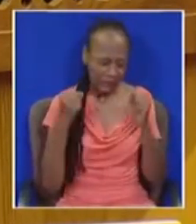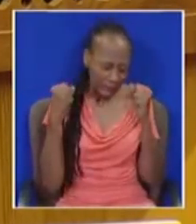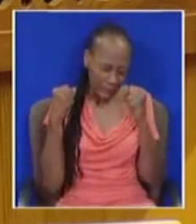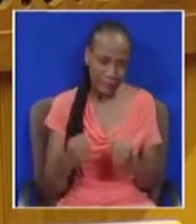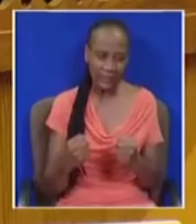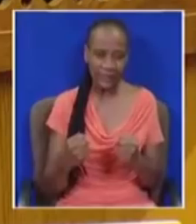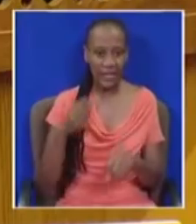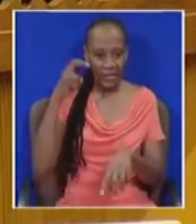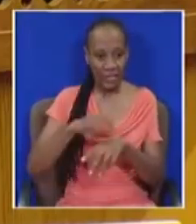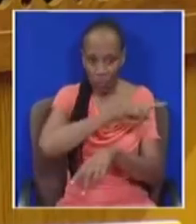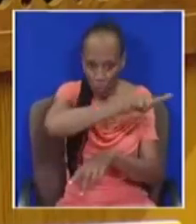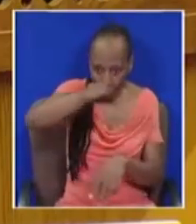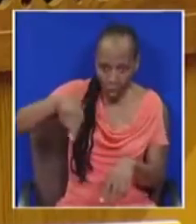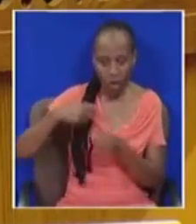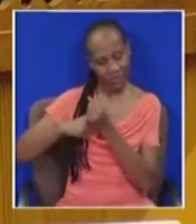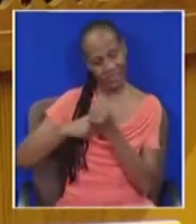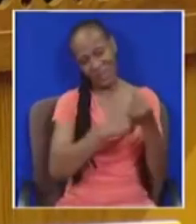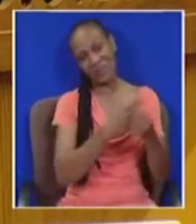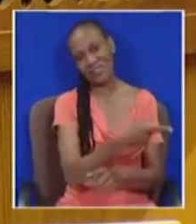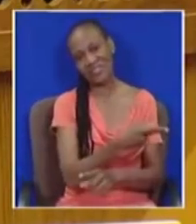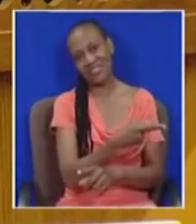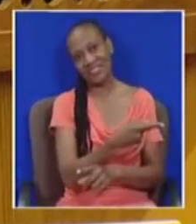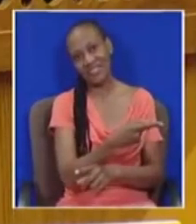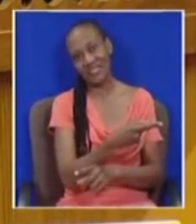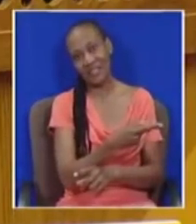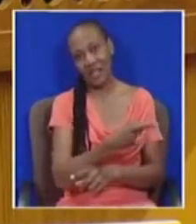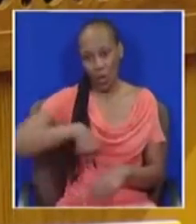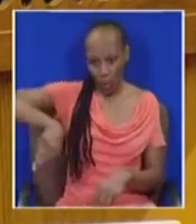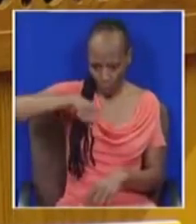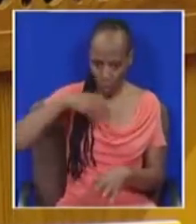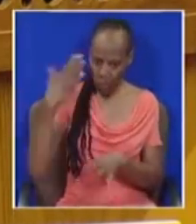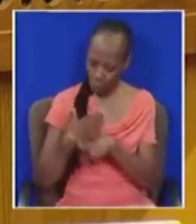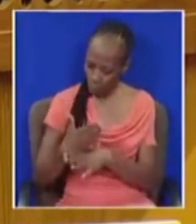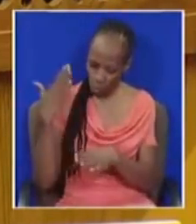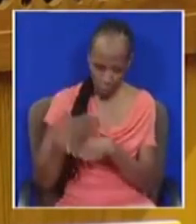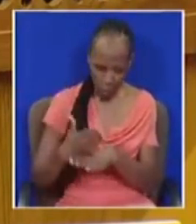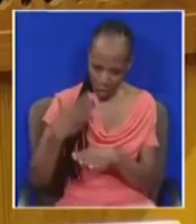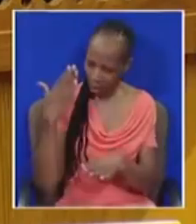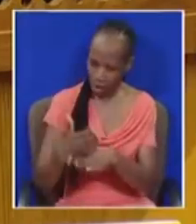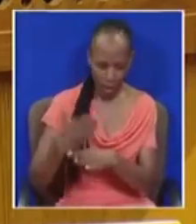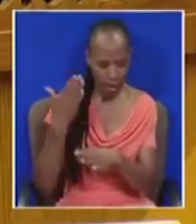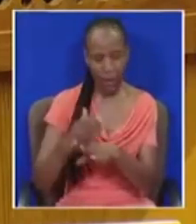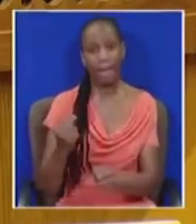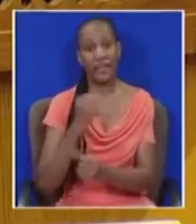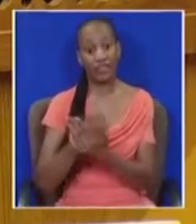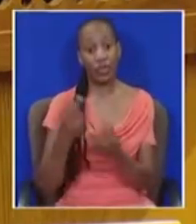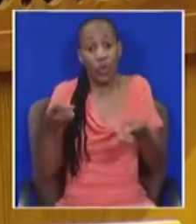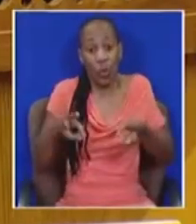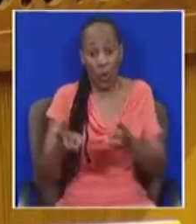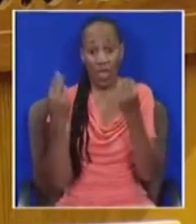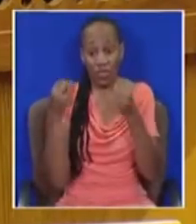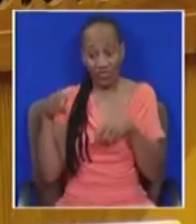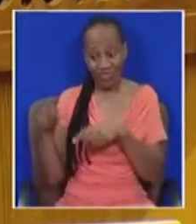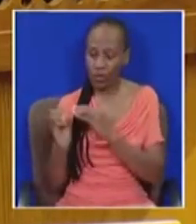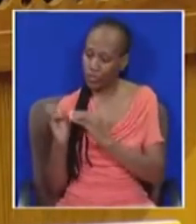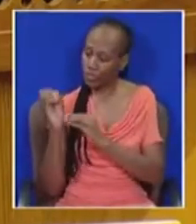he will need all of our help. We need to do everything we can to make sure that this new dawn is not a